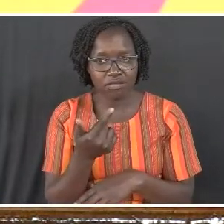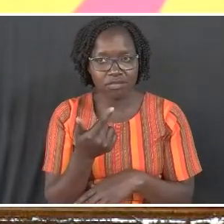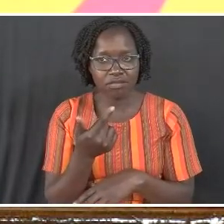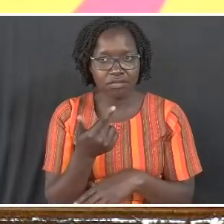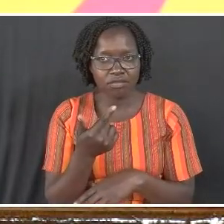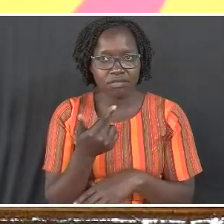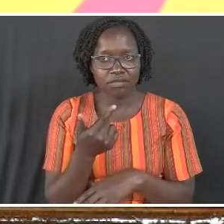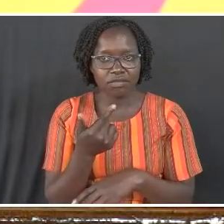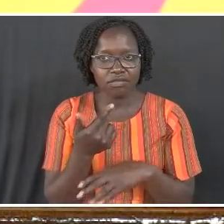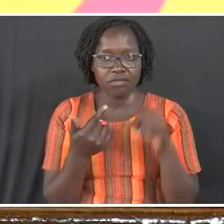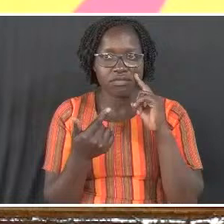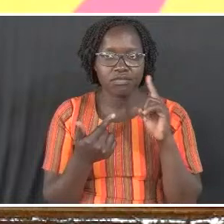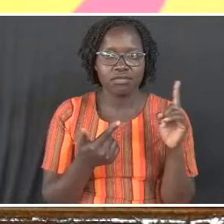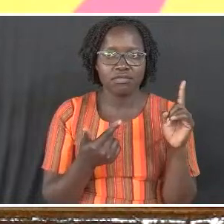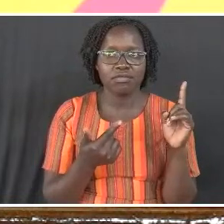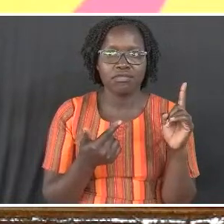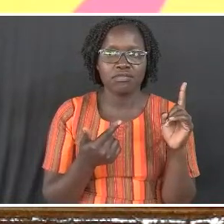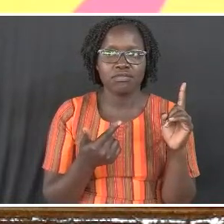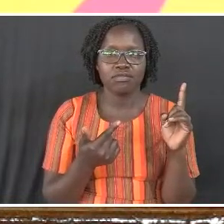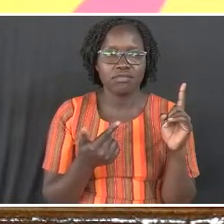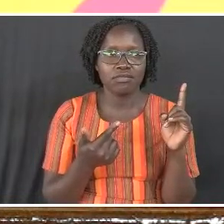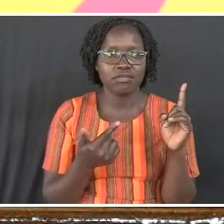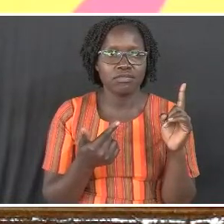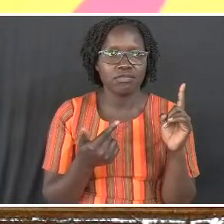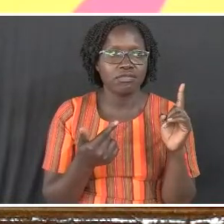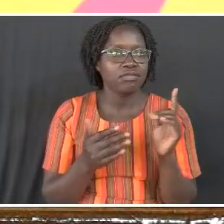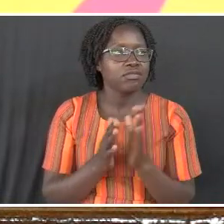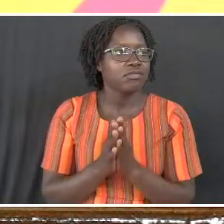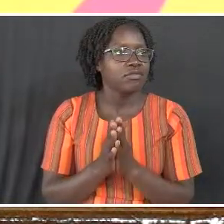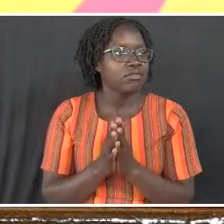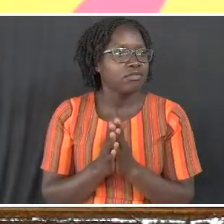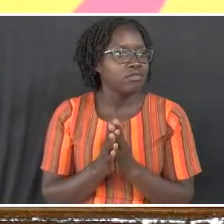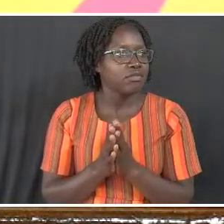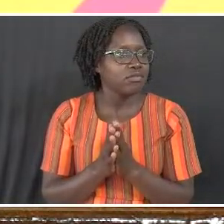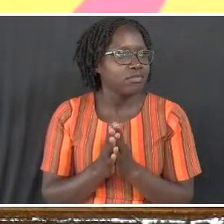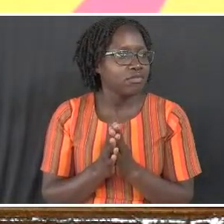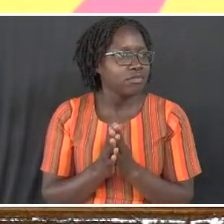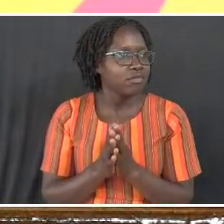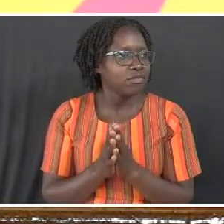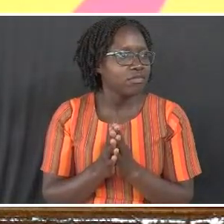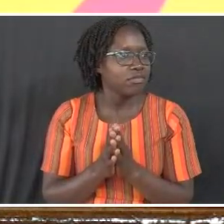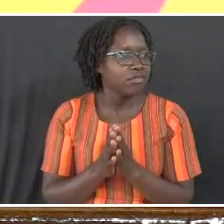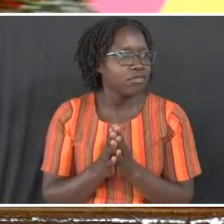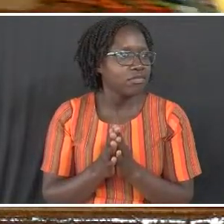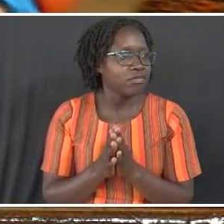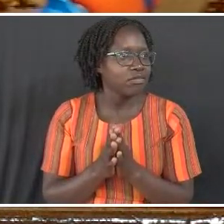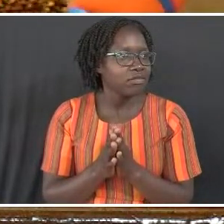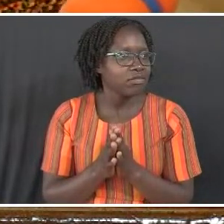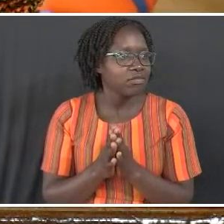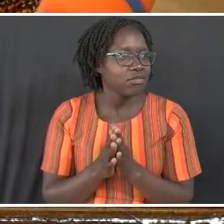and after that, I'll be done with the presentation. Yeah, so.